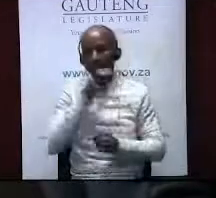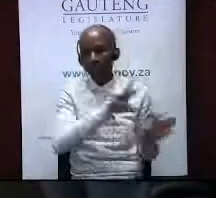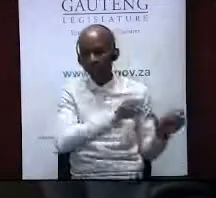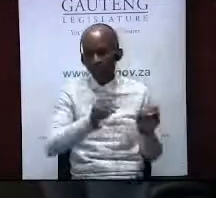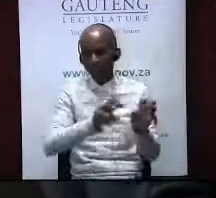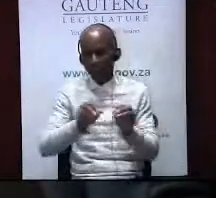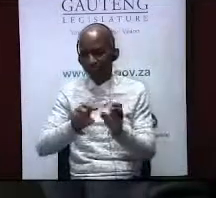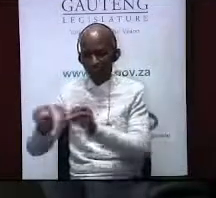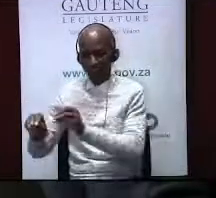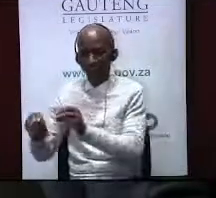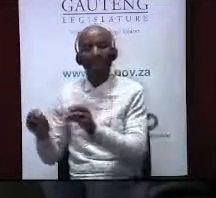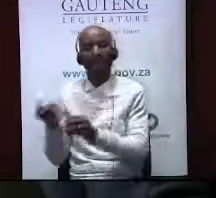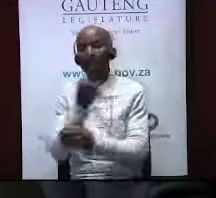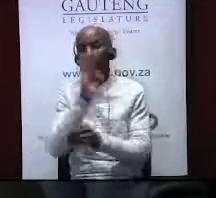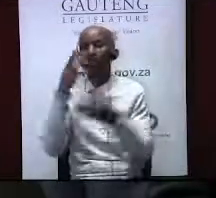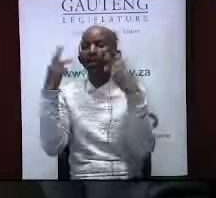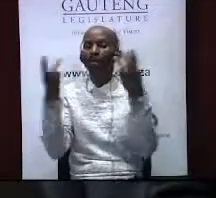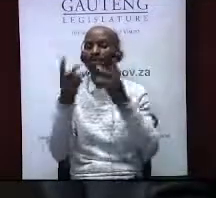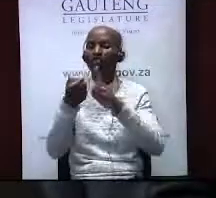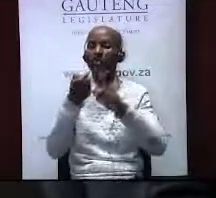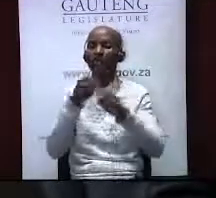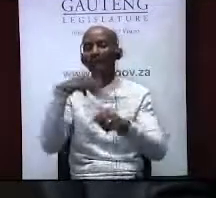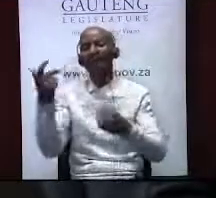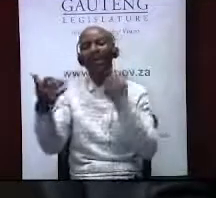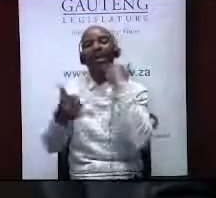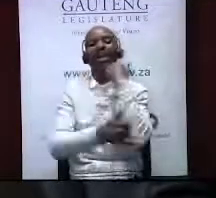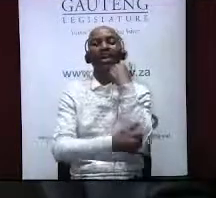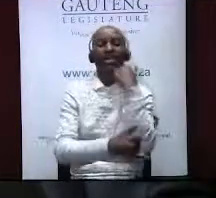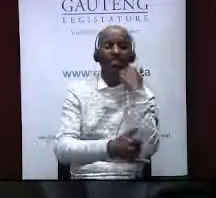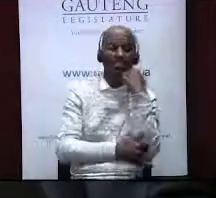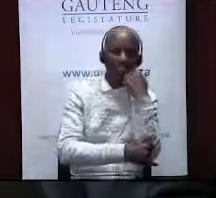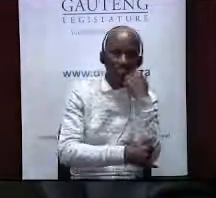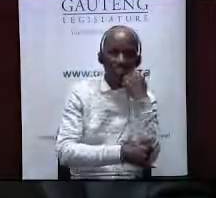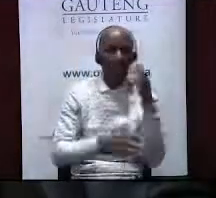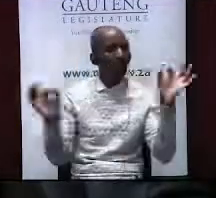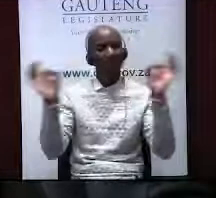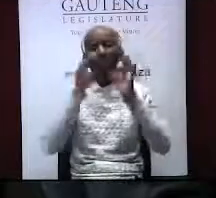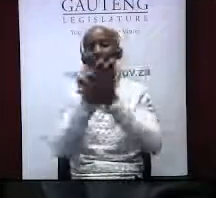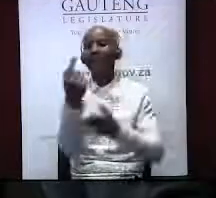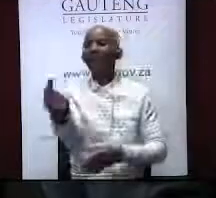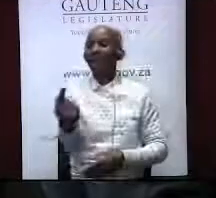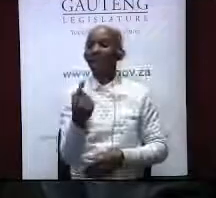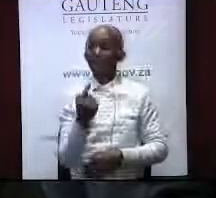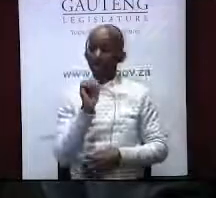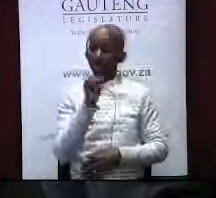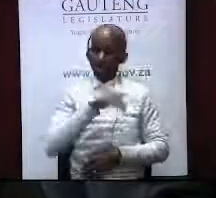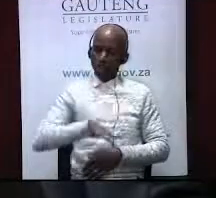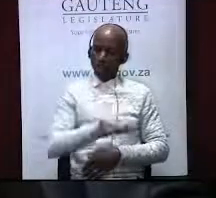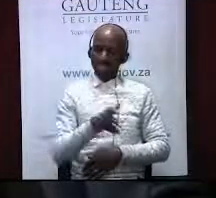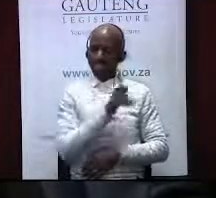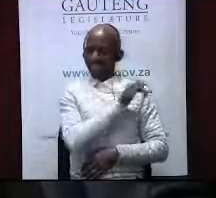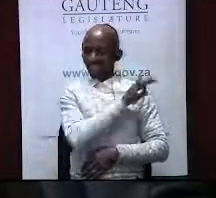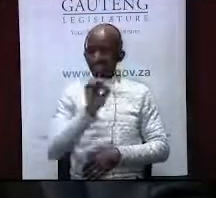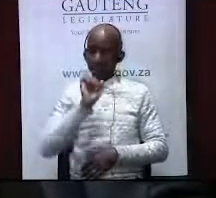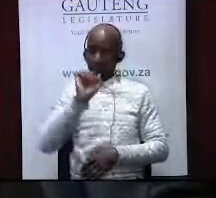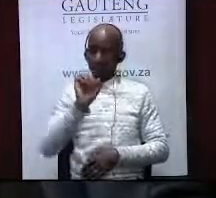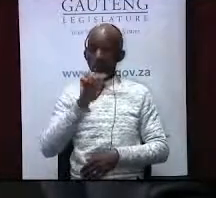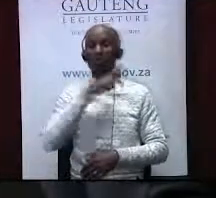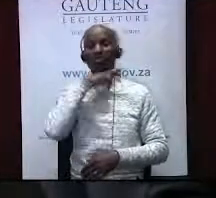blame shifting, whether people from other countries. Nobody could come in your space if you are